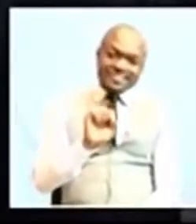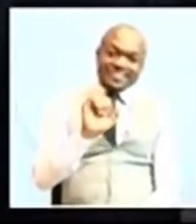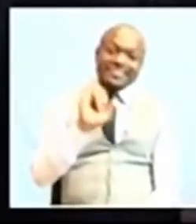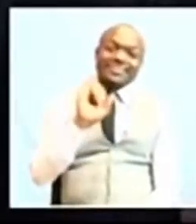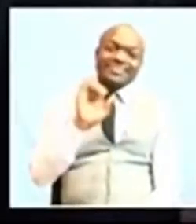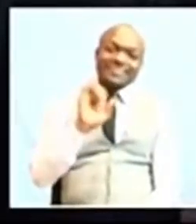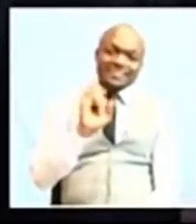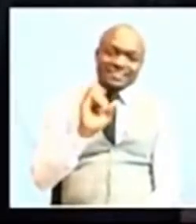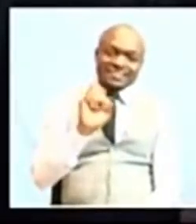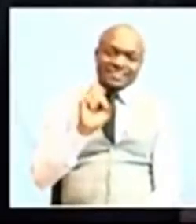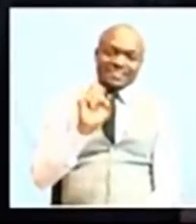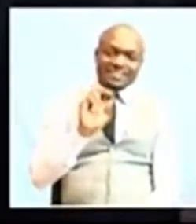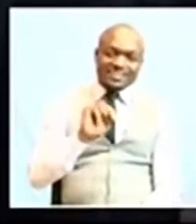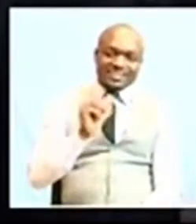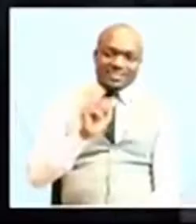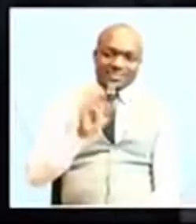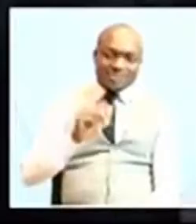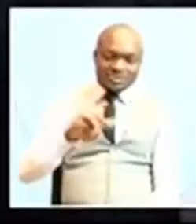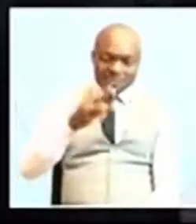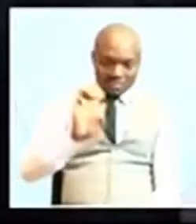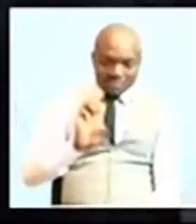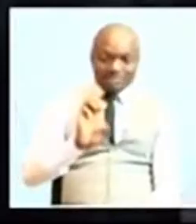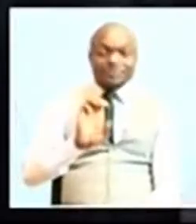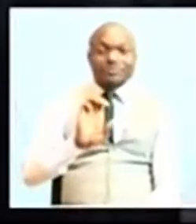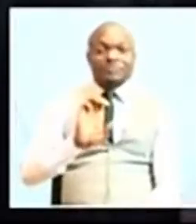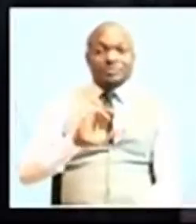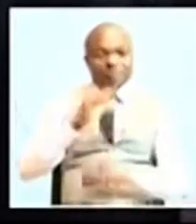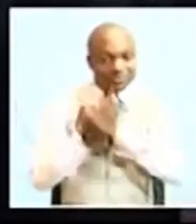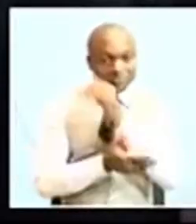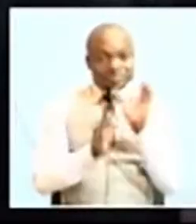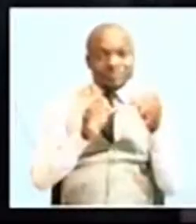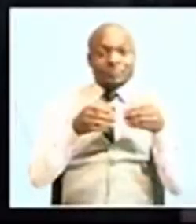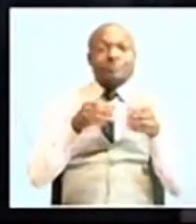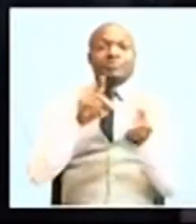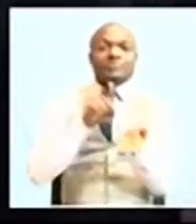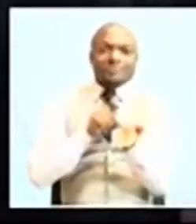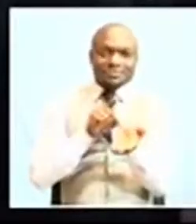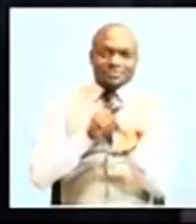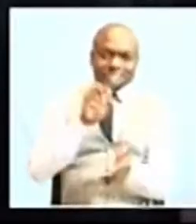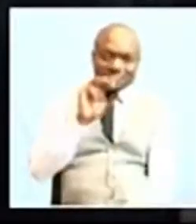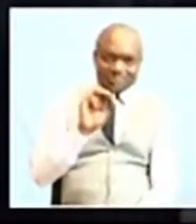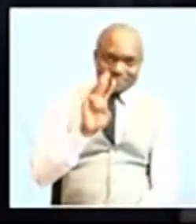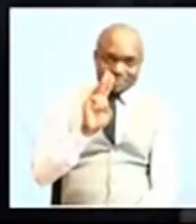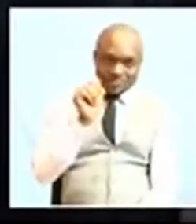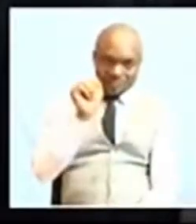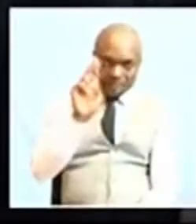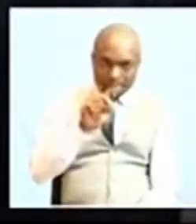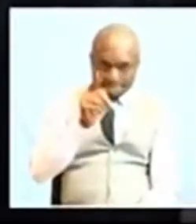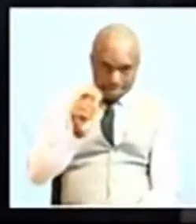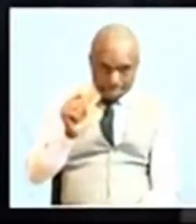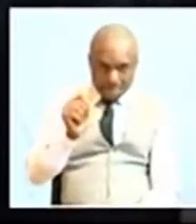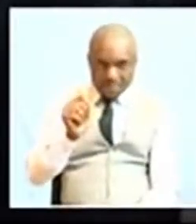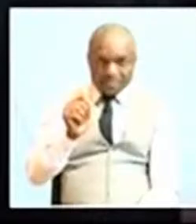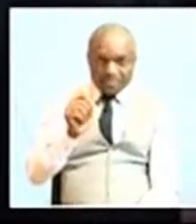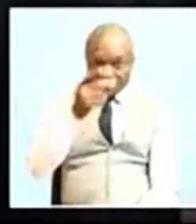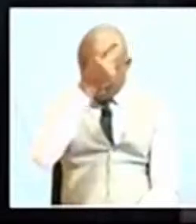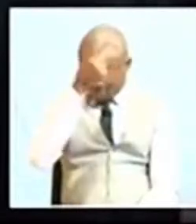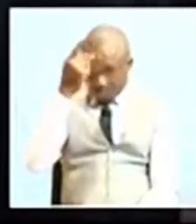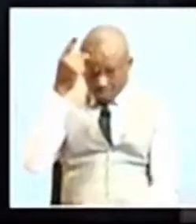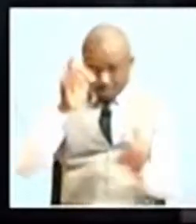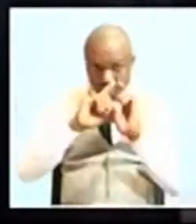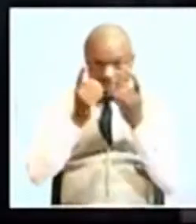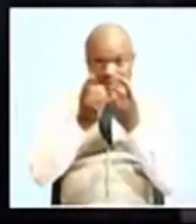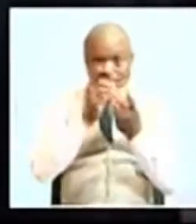Council, welcome to your Committee on Local Government Accounts. I'm Honorable Dr. Aaron Mwanza, Member of Parliament for Kaumbwe constituency in Petauke District of Eastern